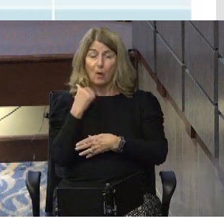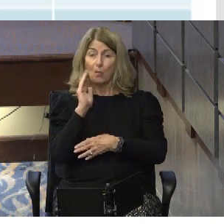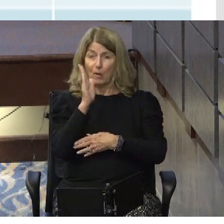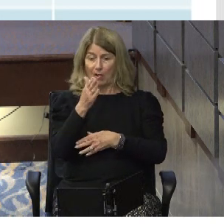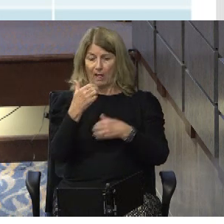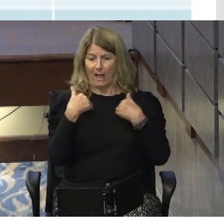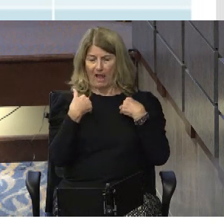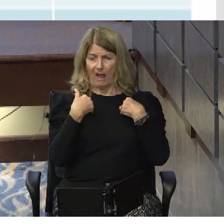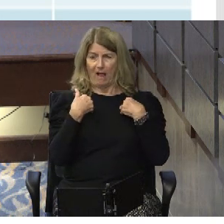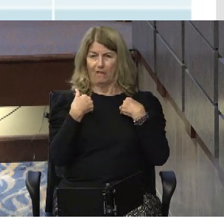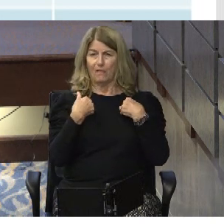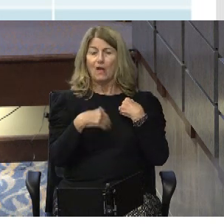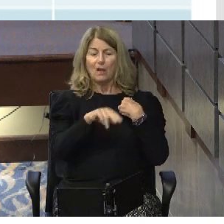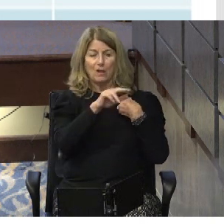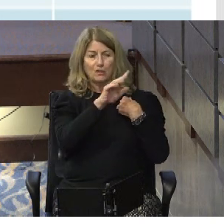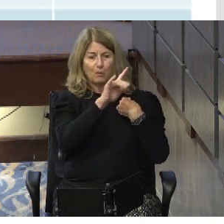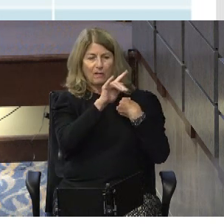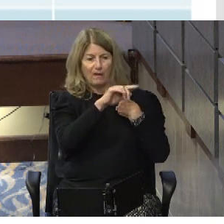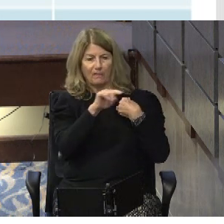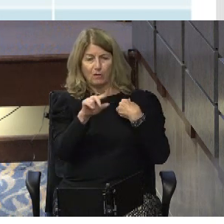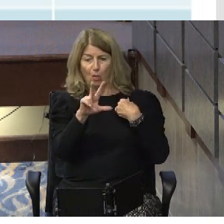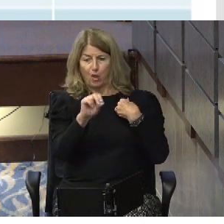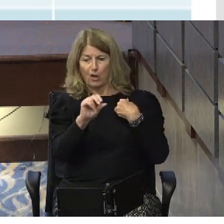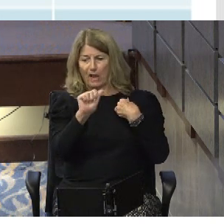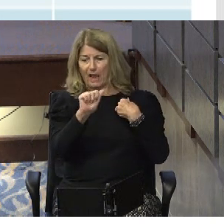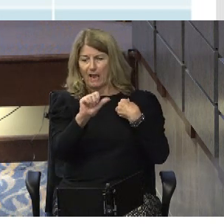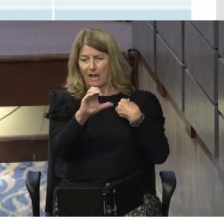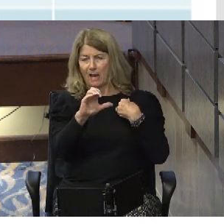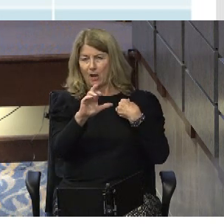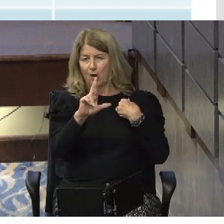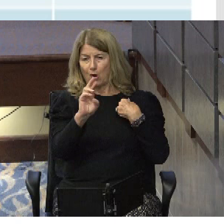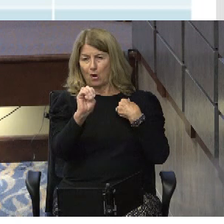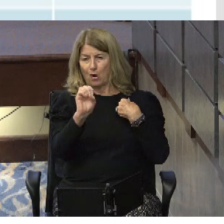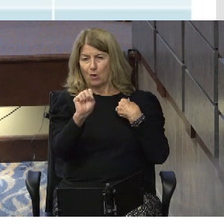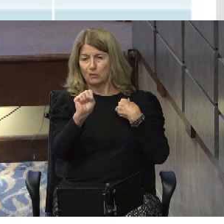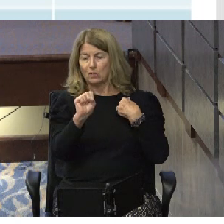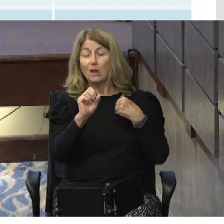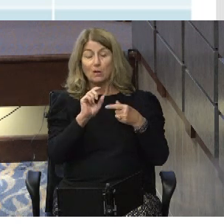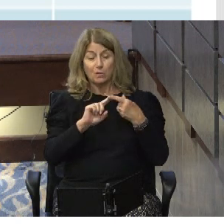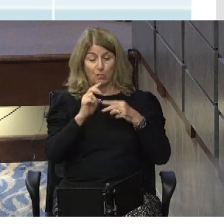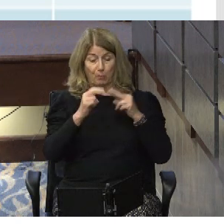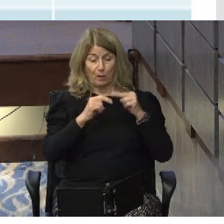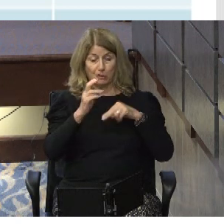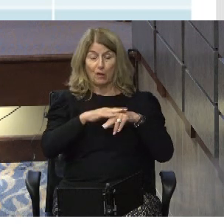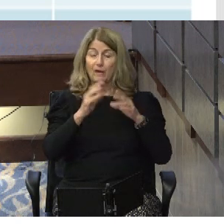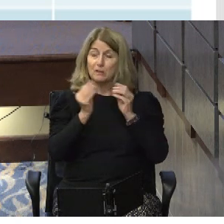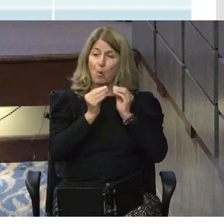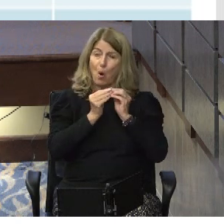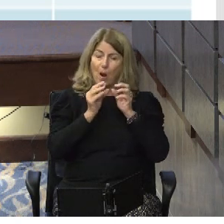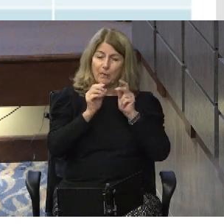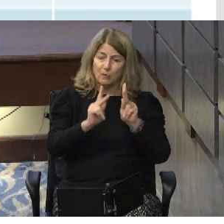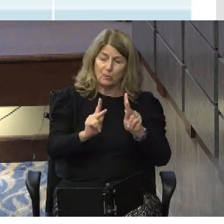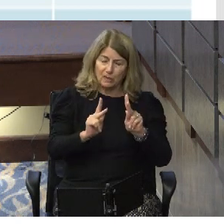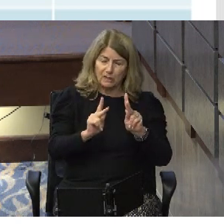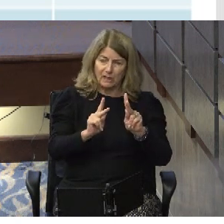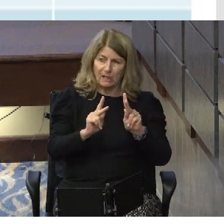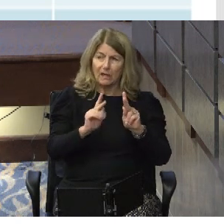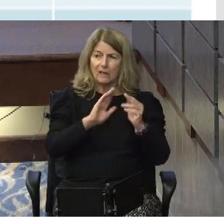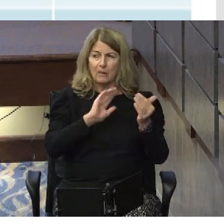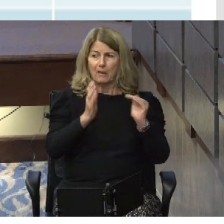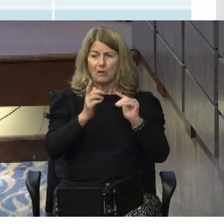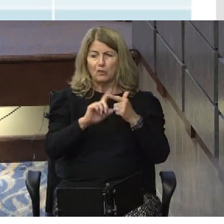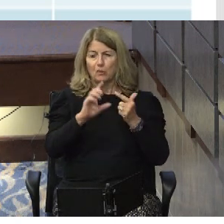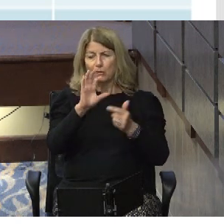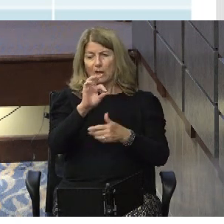25 to 30 acres to build on, and so you could see that there's significantly more opportunity than just 96 units. But I wanted to show